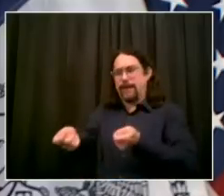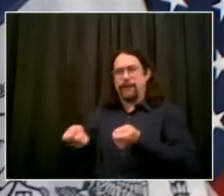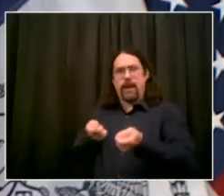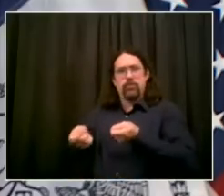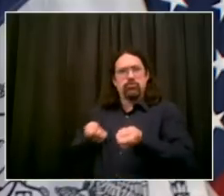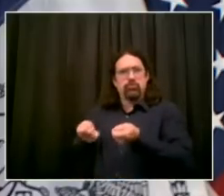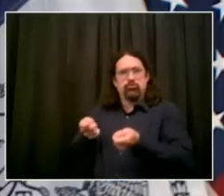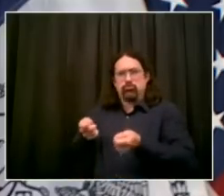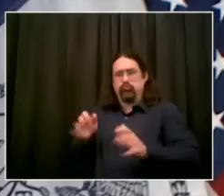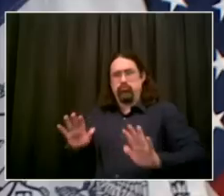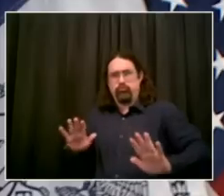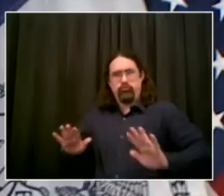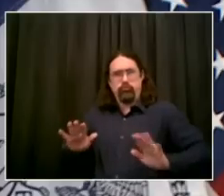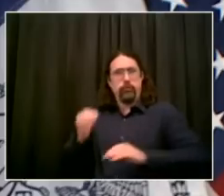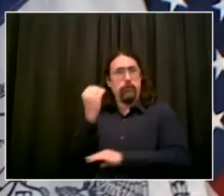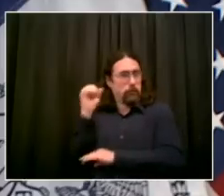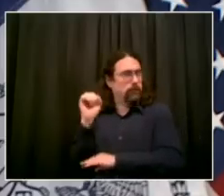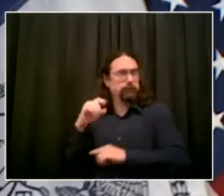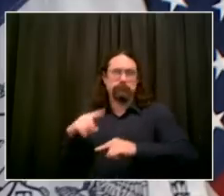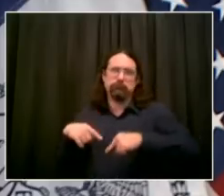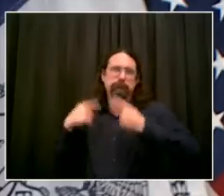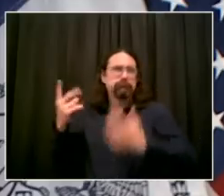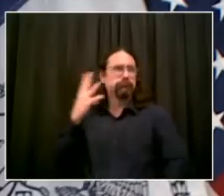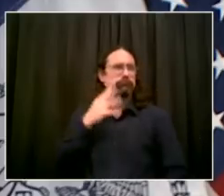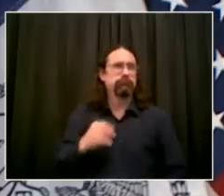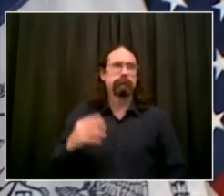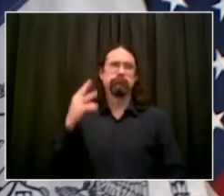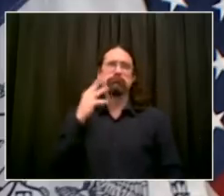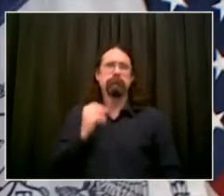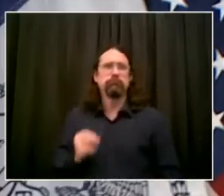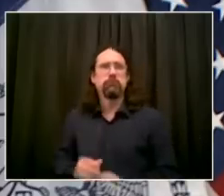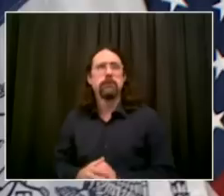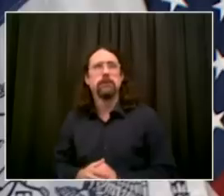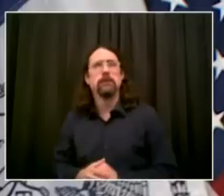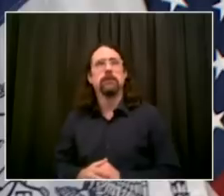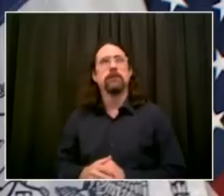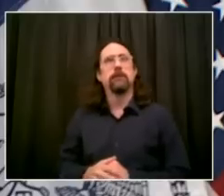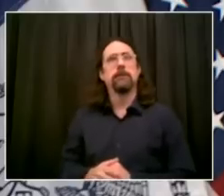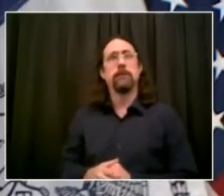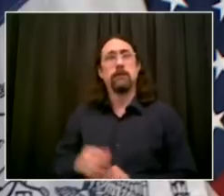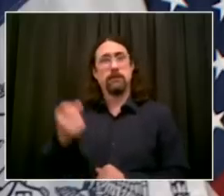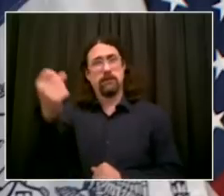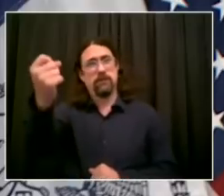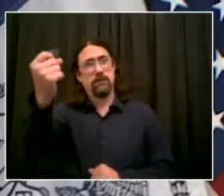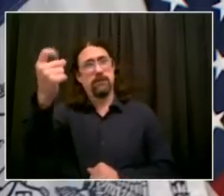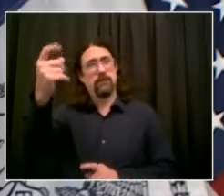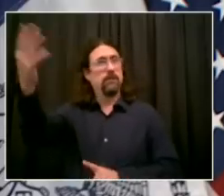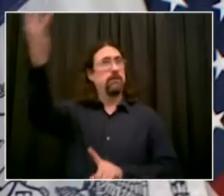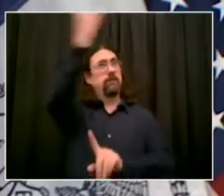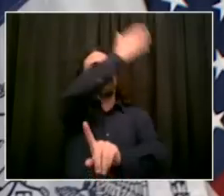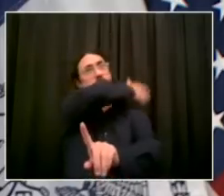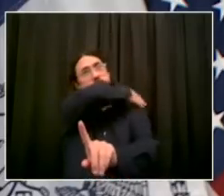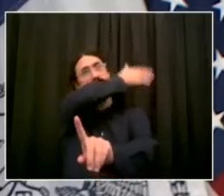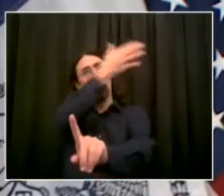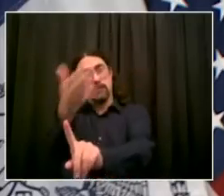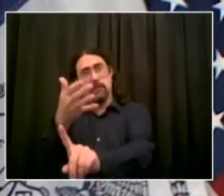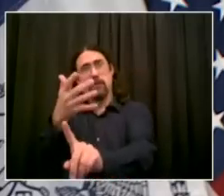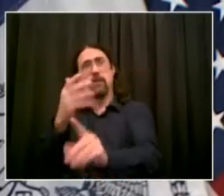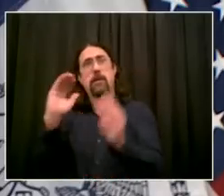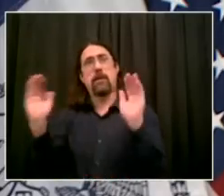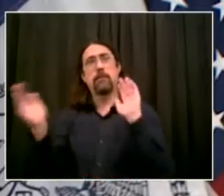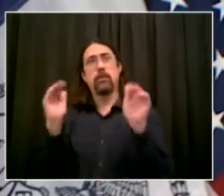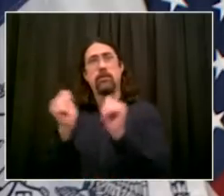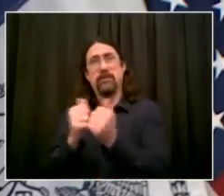restrictions in particular areas to stop a resurgence, and that resurgence, if it is not stopped, will overtake the whole